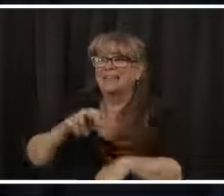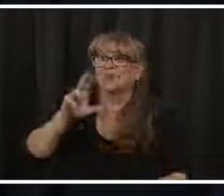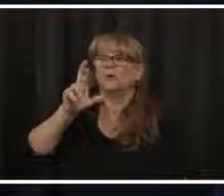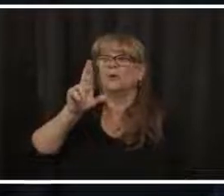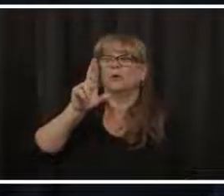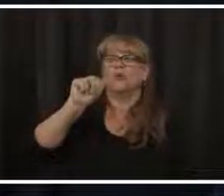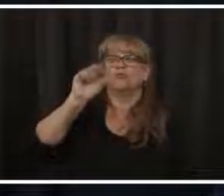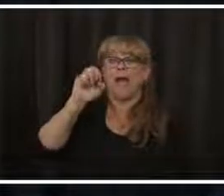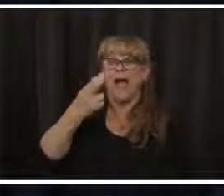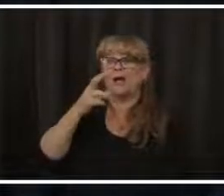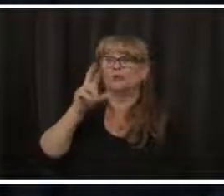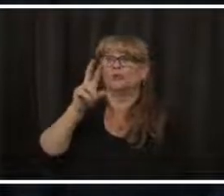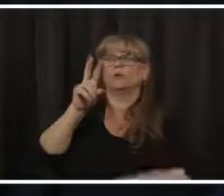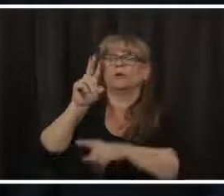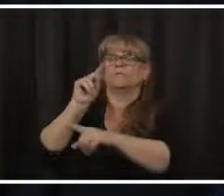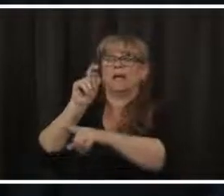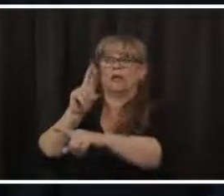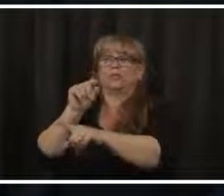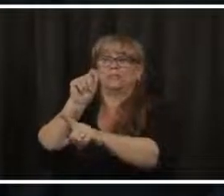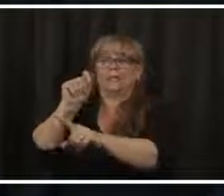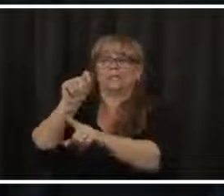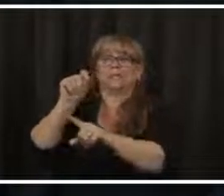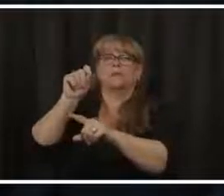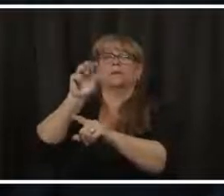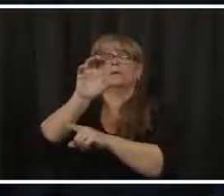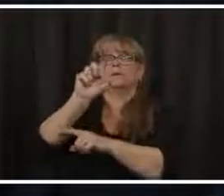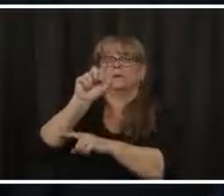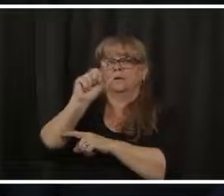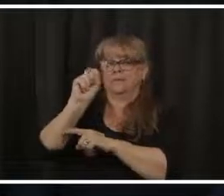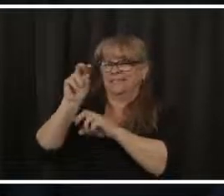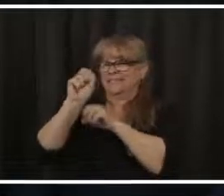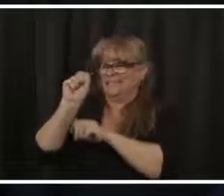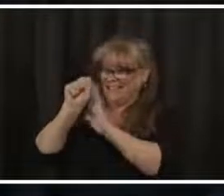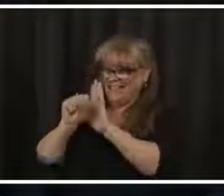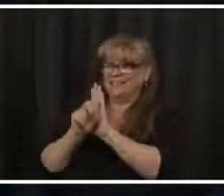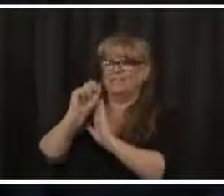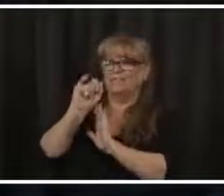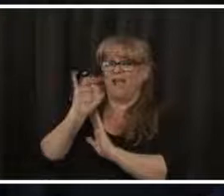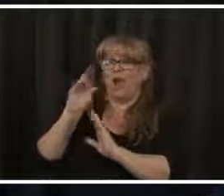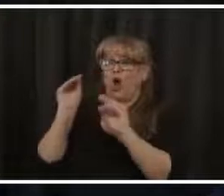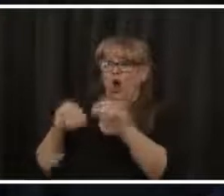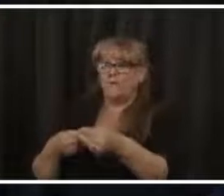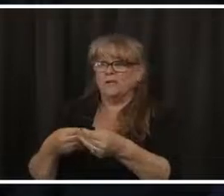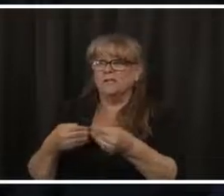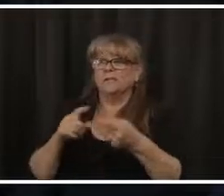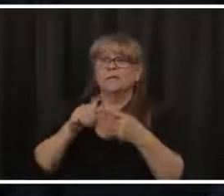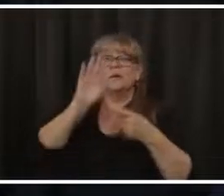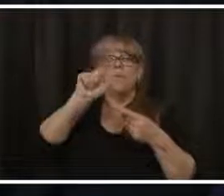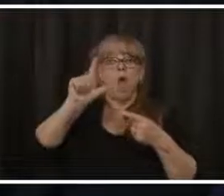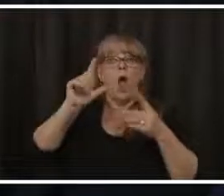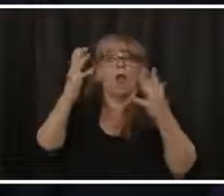State Fairgrounds in Pueblo, Ball Arena in Denver, Grand Junction Convention Center, and